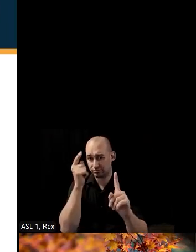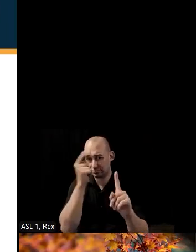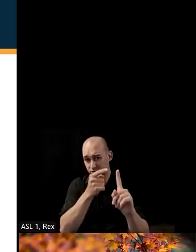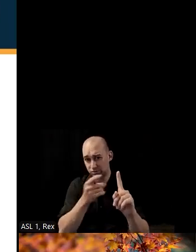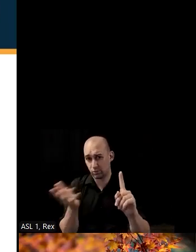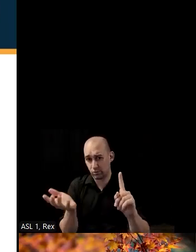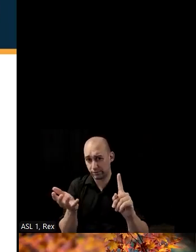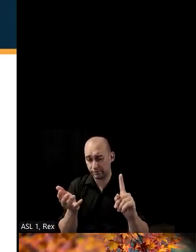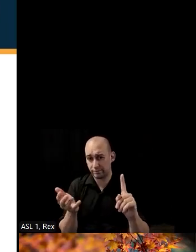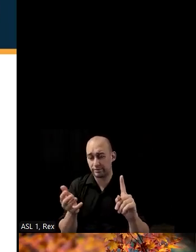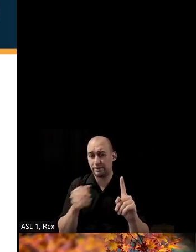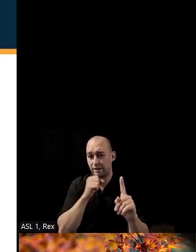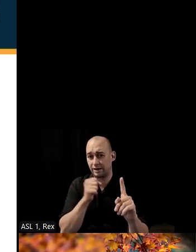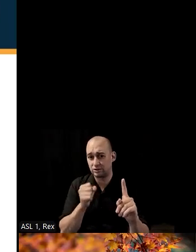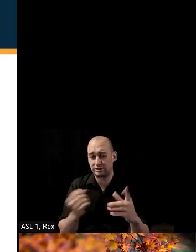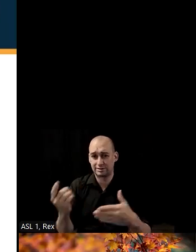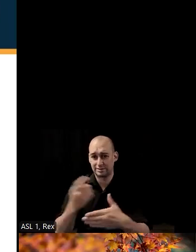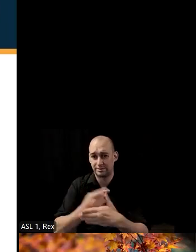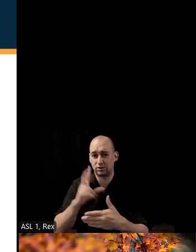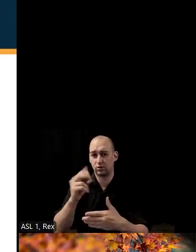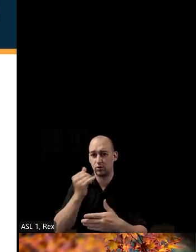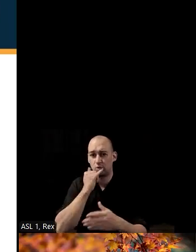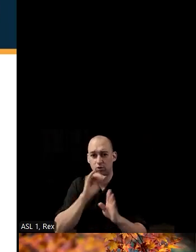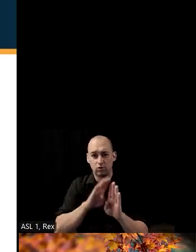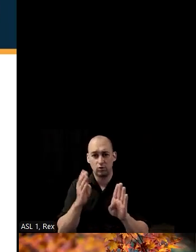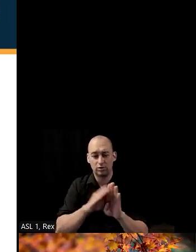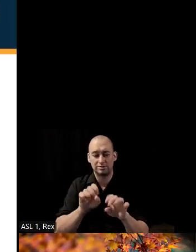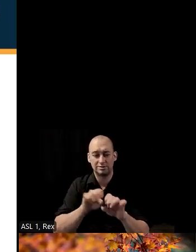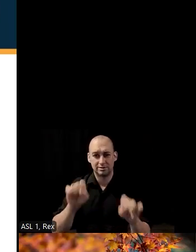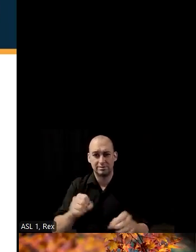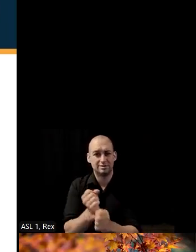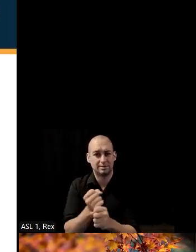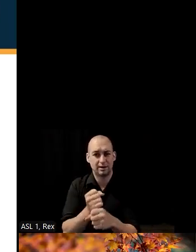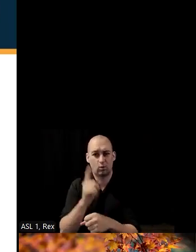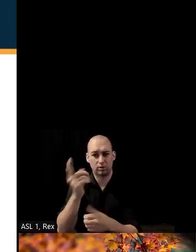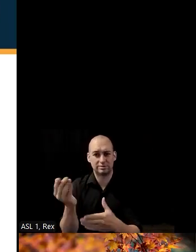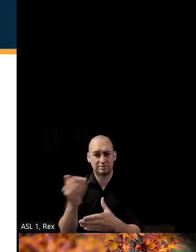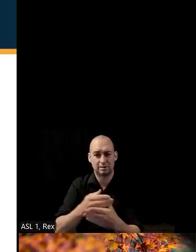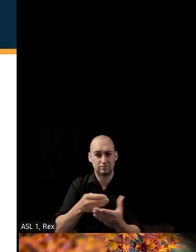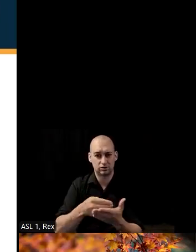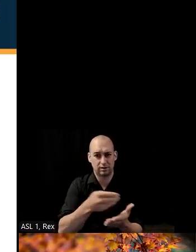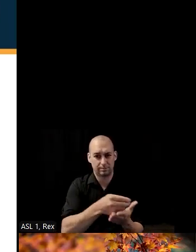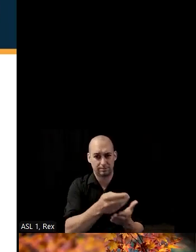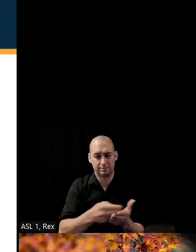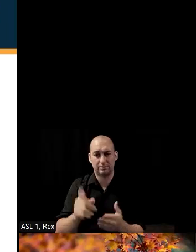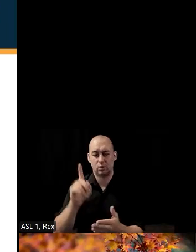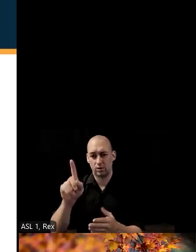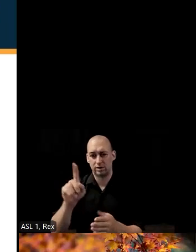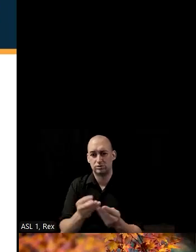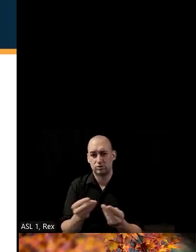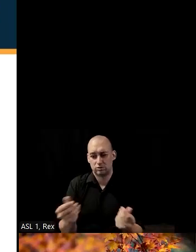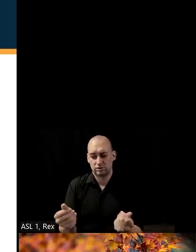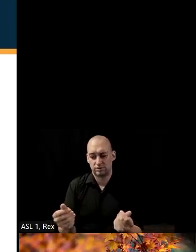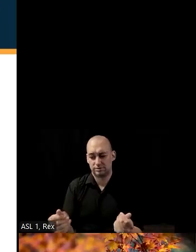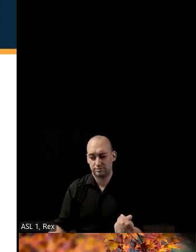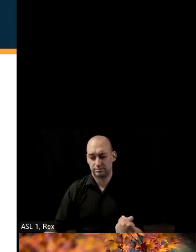the Aging and Disability No Wrong Door system is to really create a one-stop shop, a single solution that